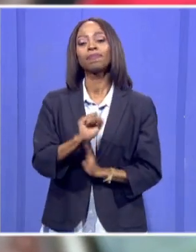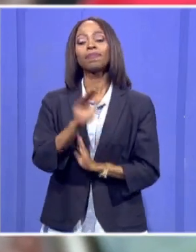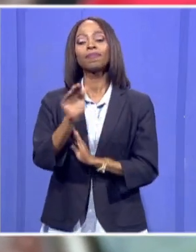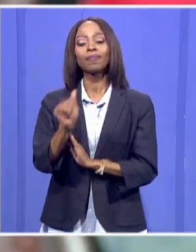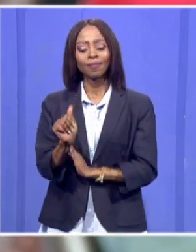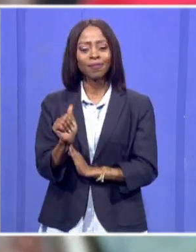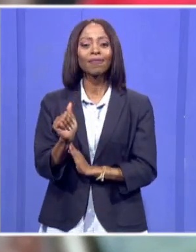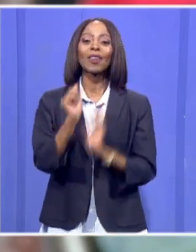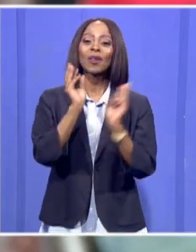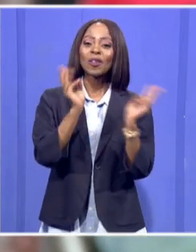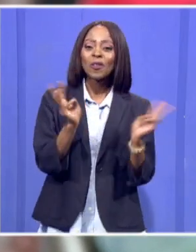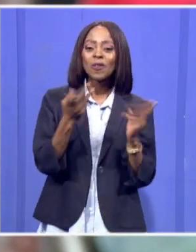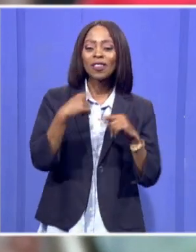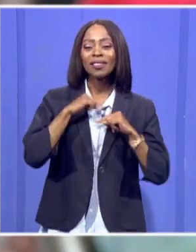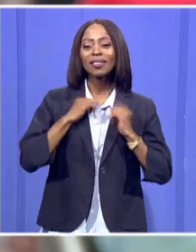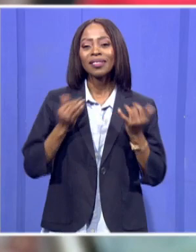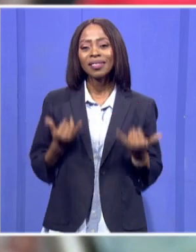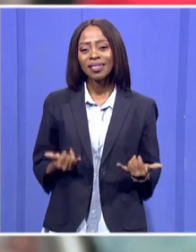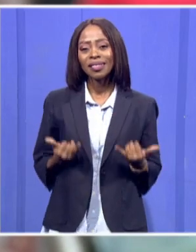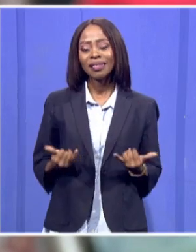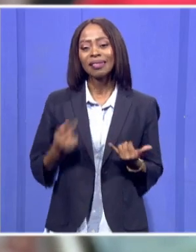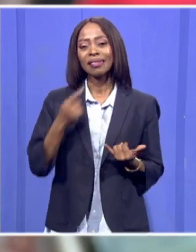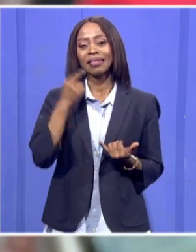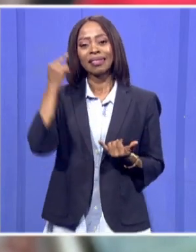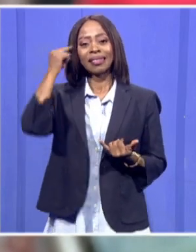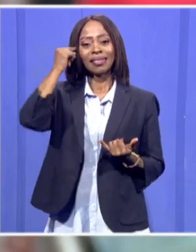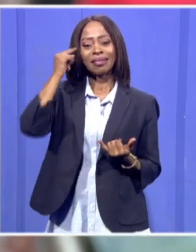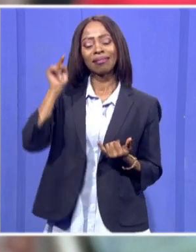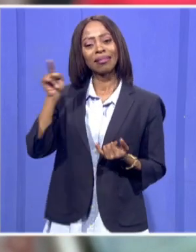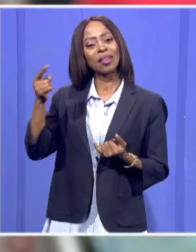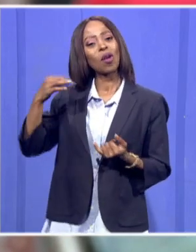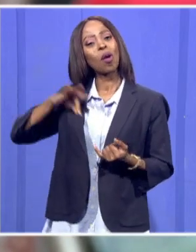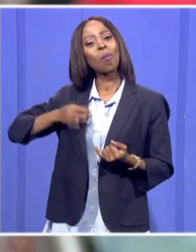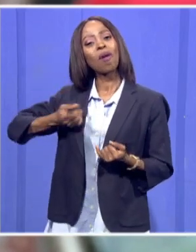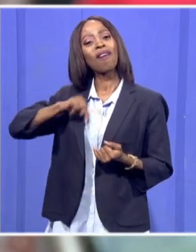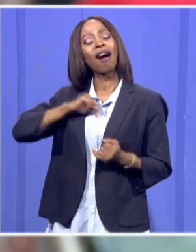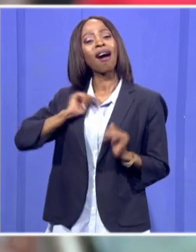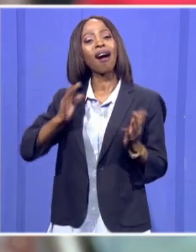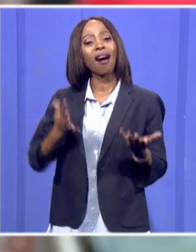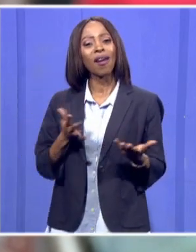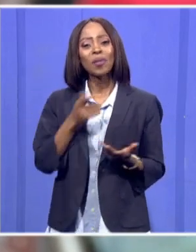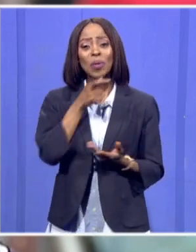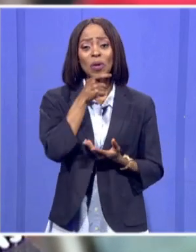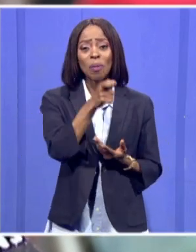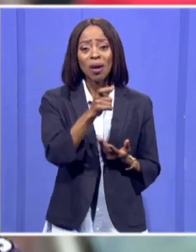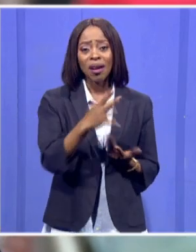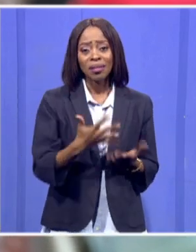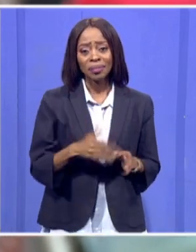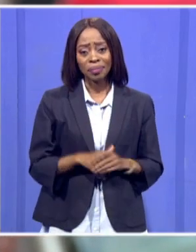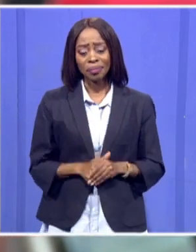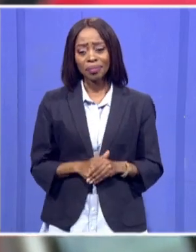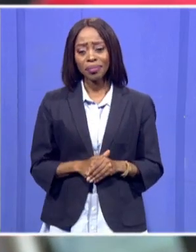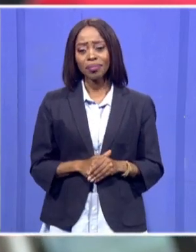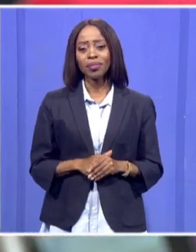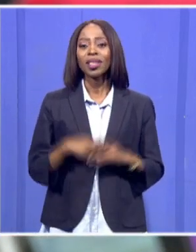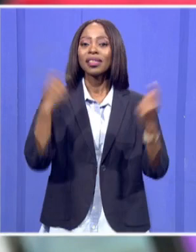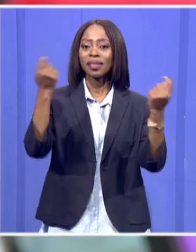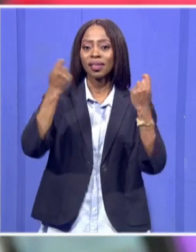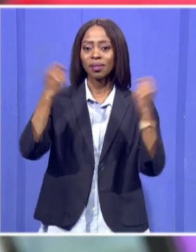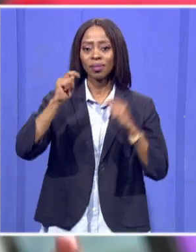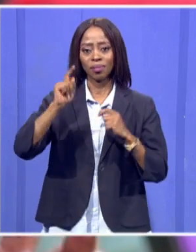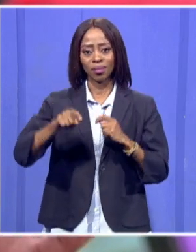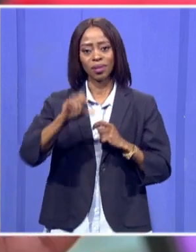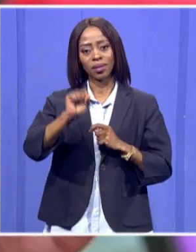us now and wondering what benefit this all is to them. What do you say to them? We're saying let's celebrate as South